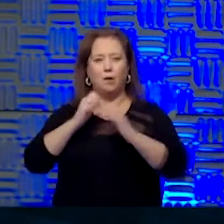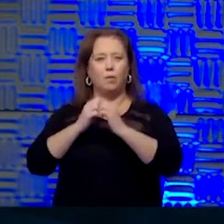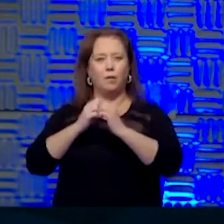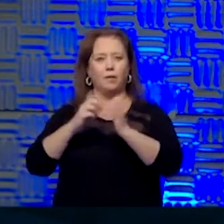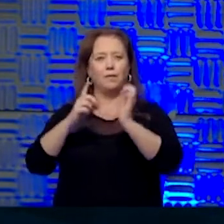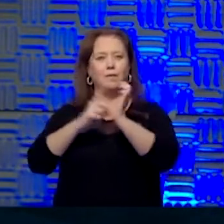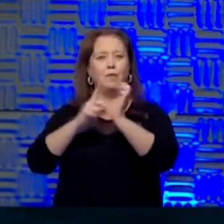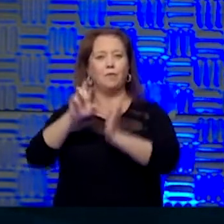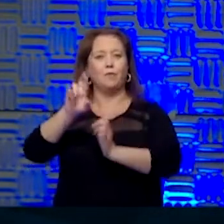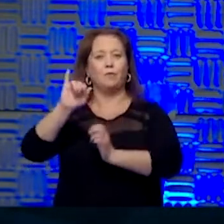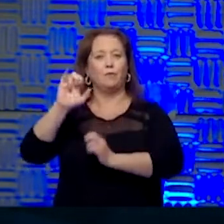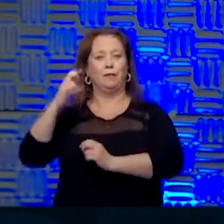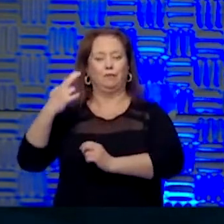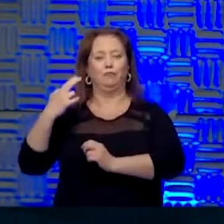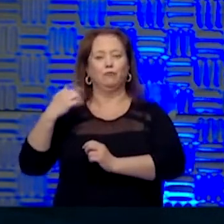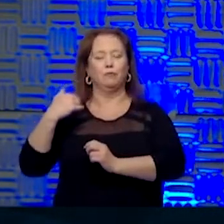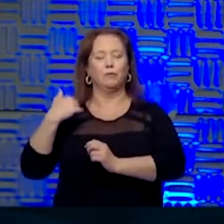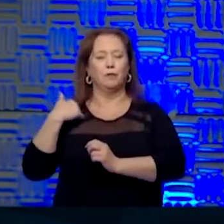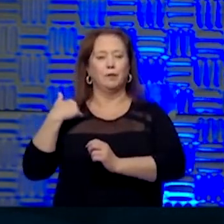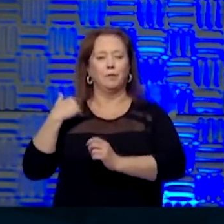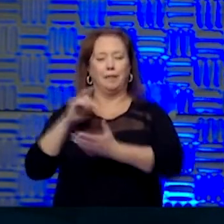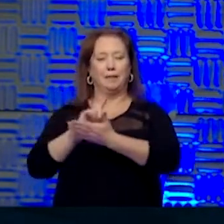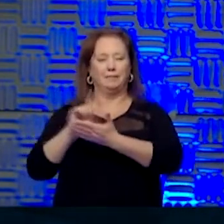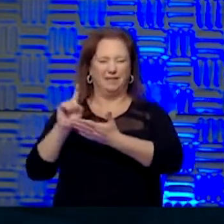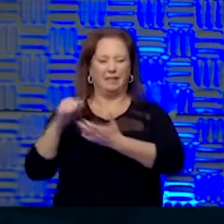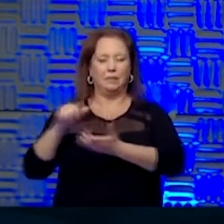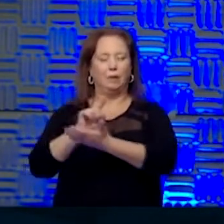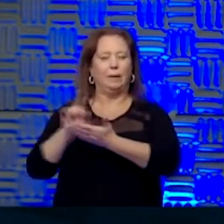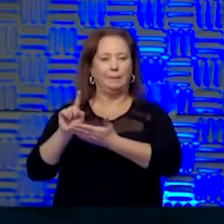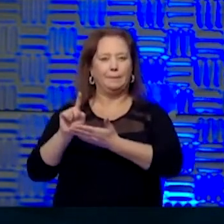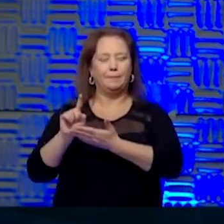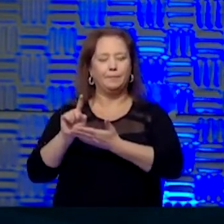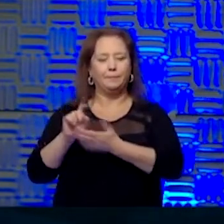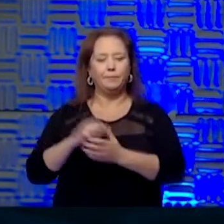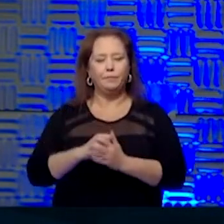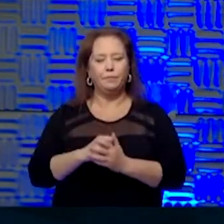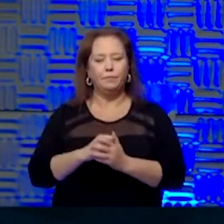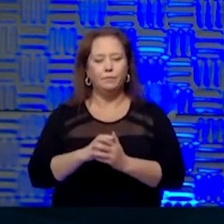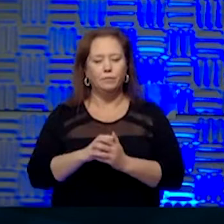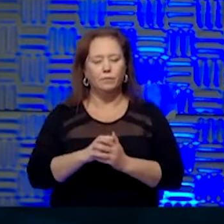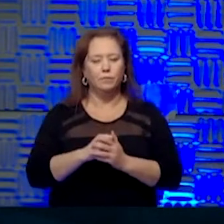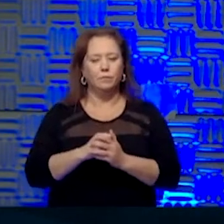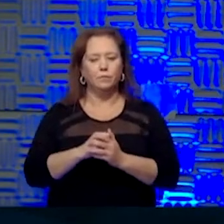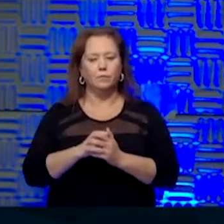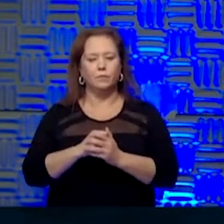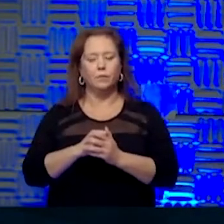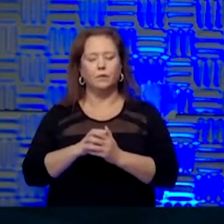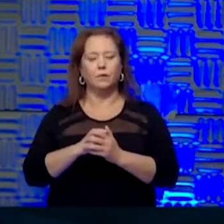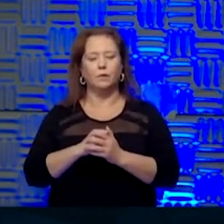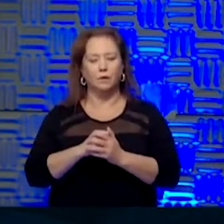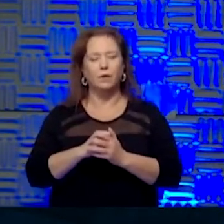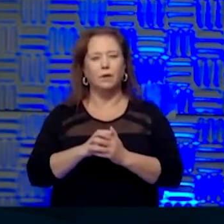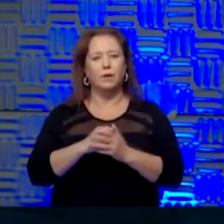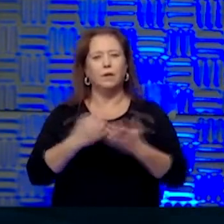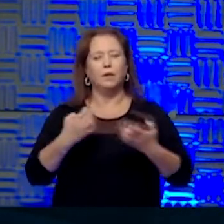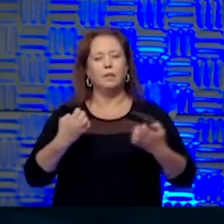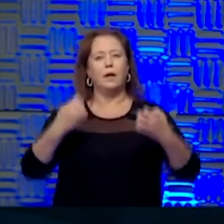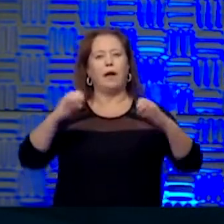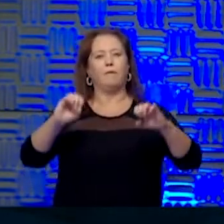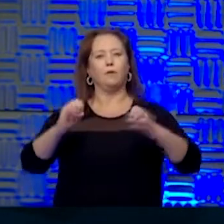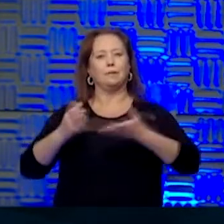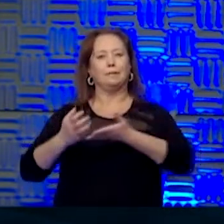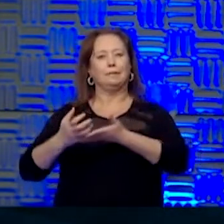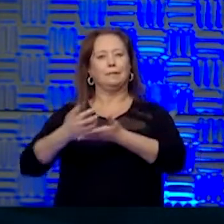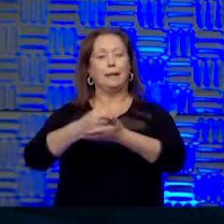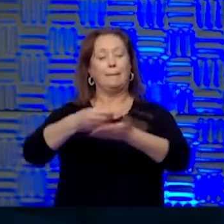Rich on the phone this week, but it is the efforts to get money